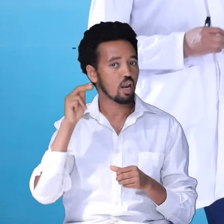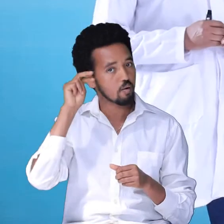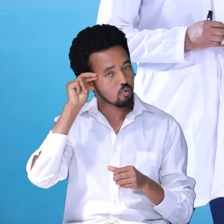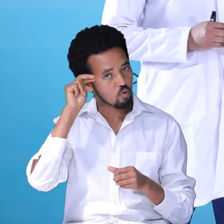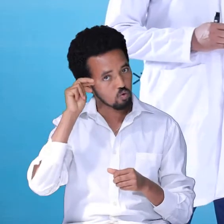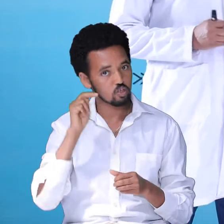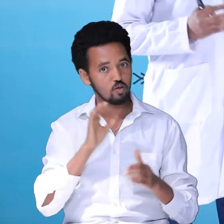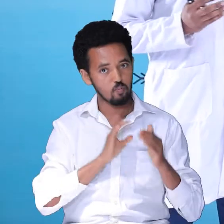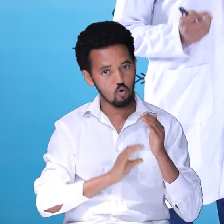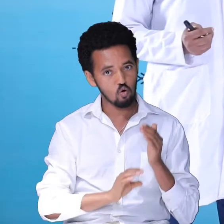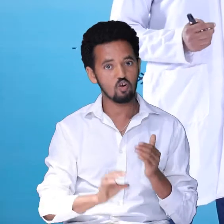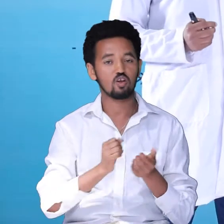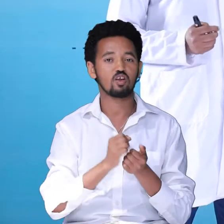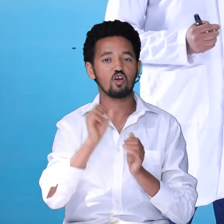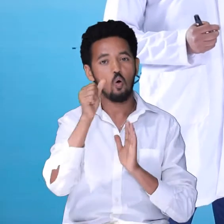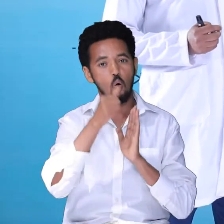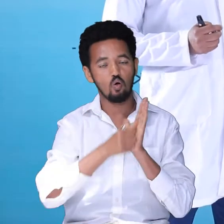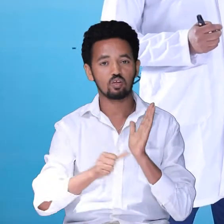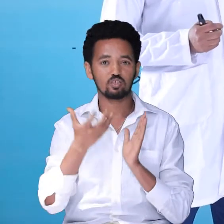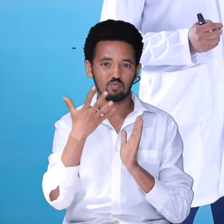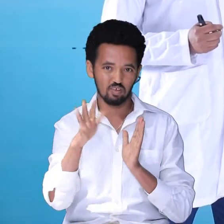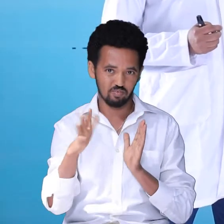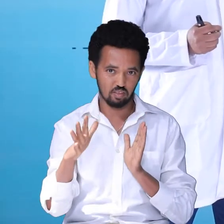Napoleon was born on August 15,